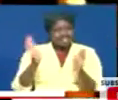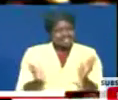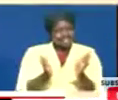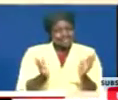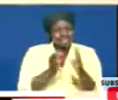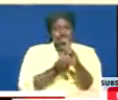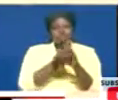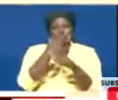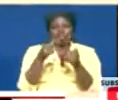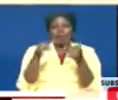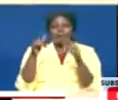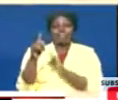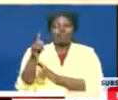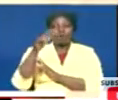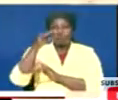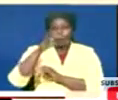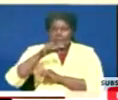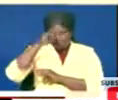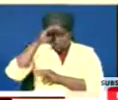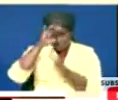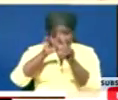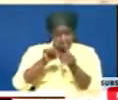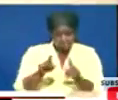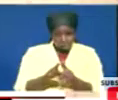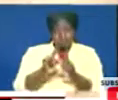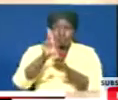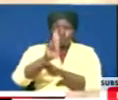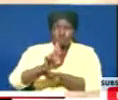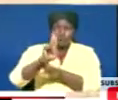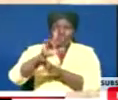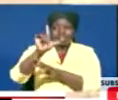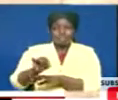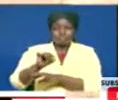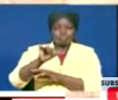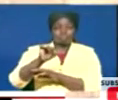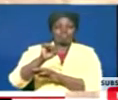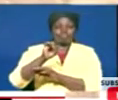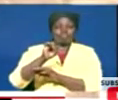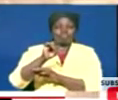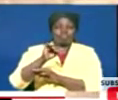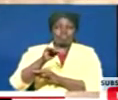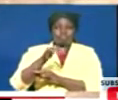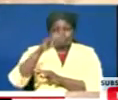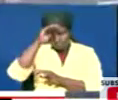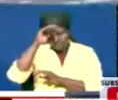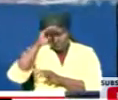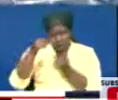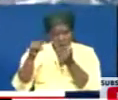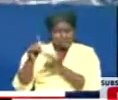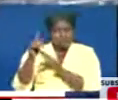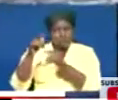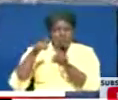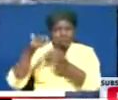of illicit brews and the proliferation of cheap raw spirits from neighboring countries. The brewer notes that